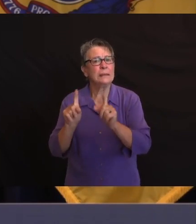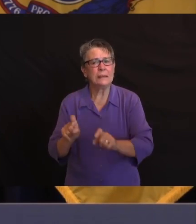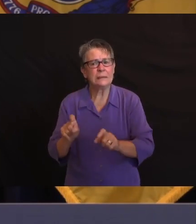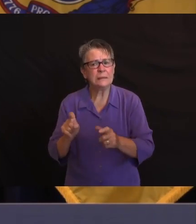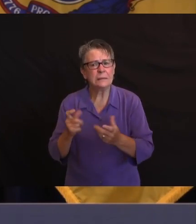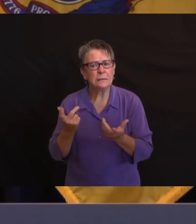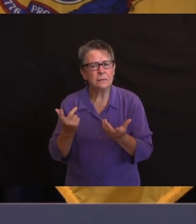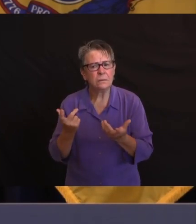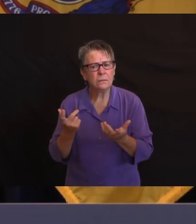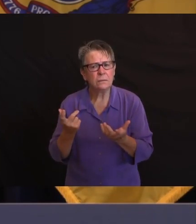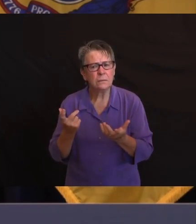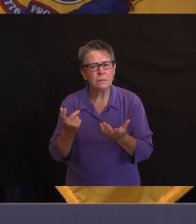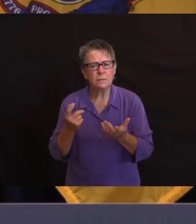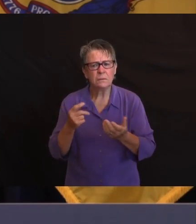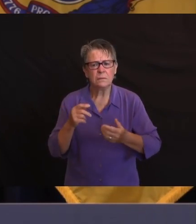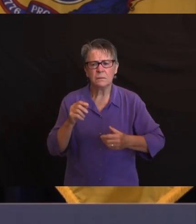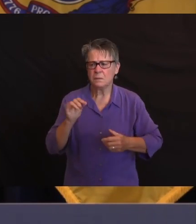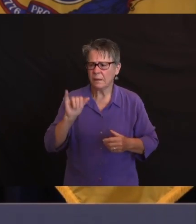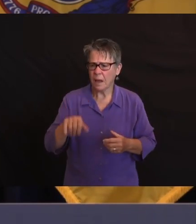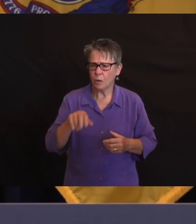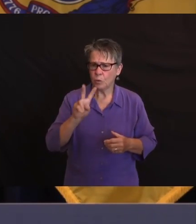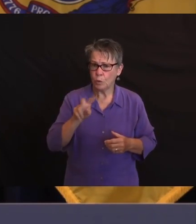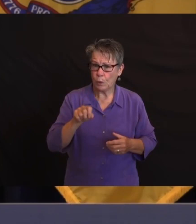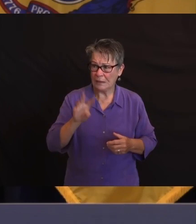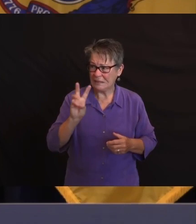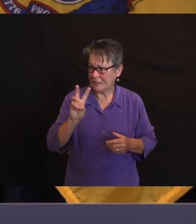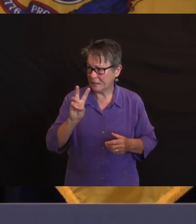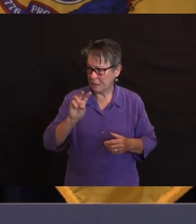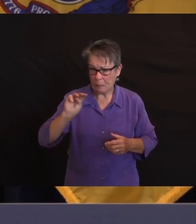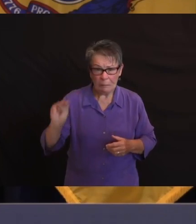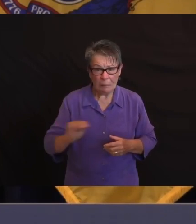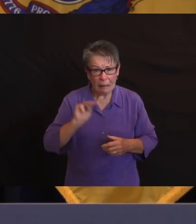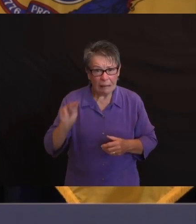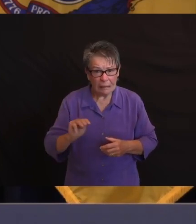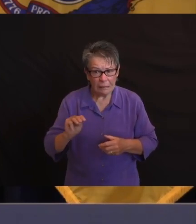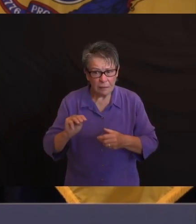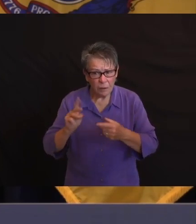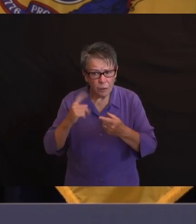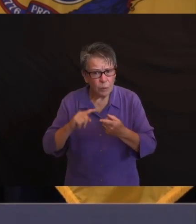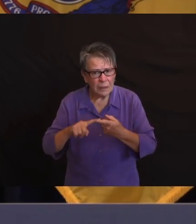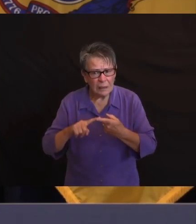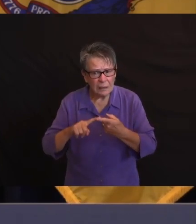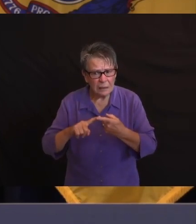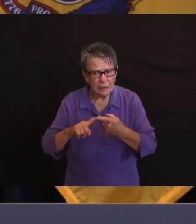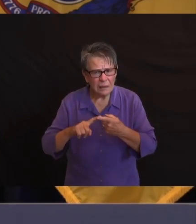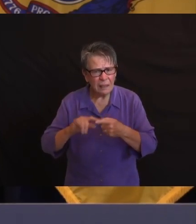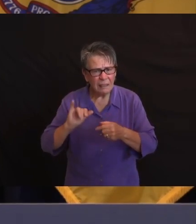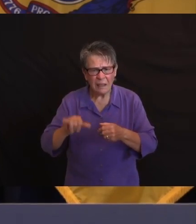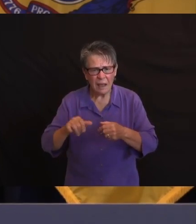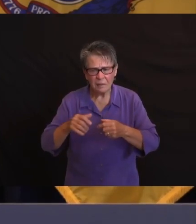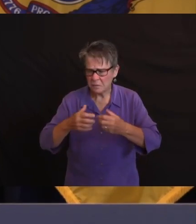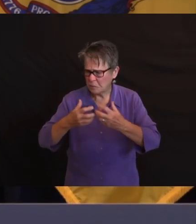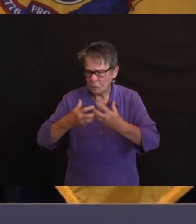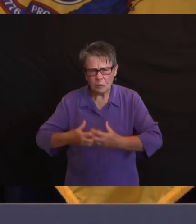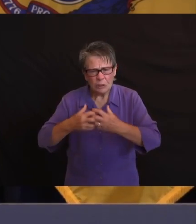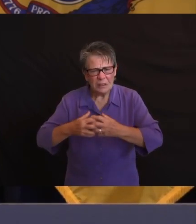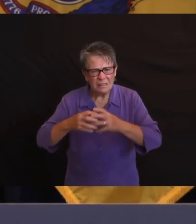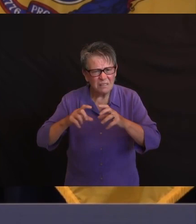fruition? Judy, I take it, so these aren't the machines, these are the cards. And just maybe a little bit more color about where they're going to be